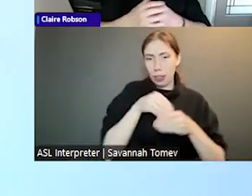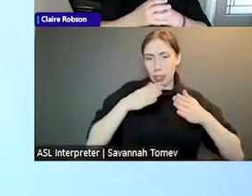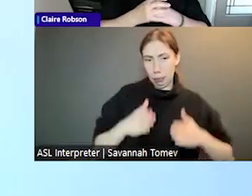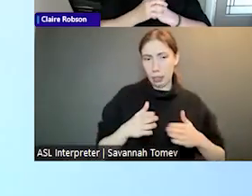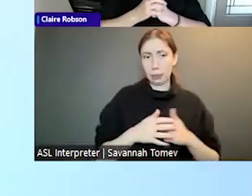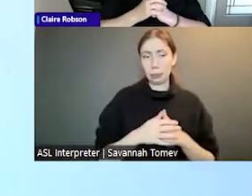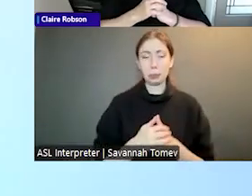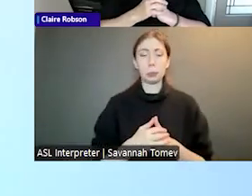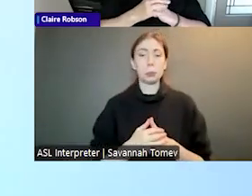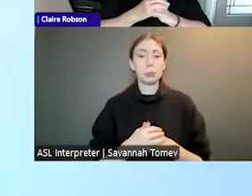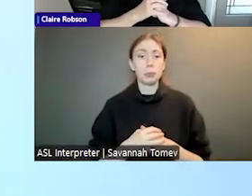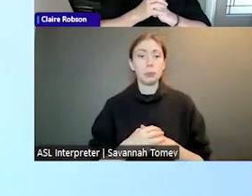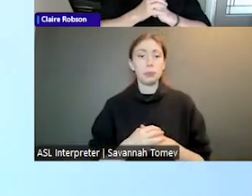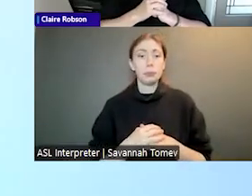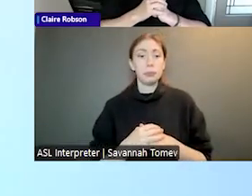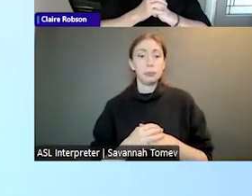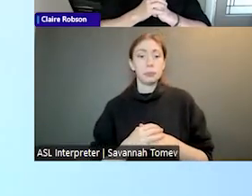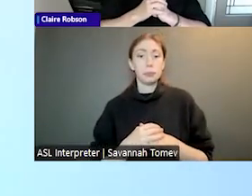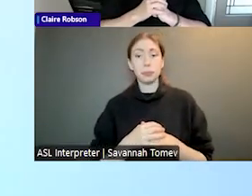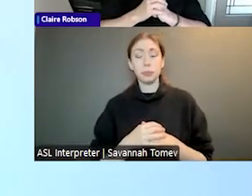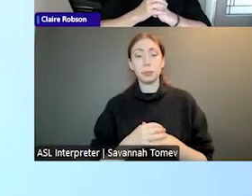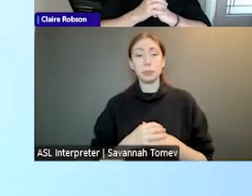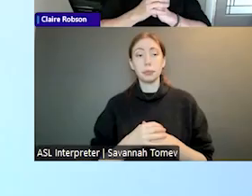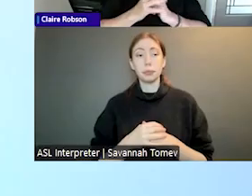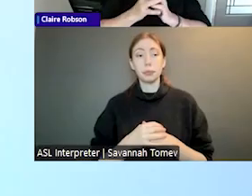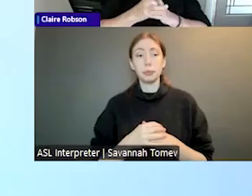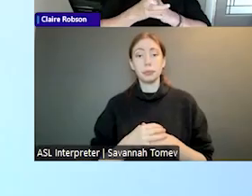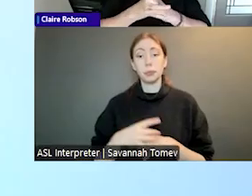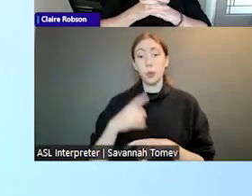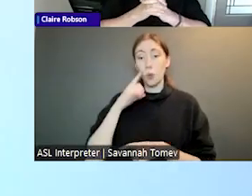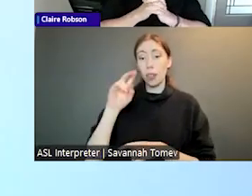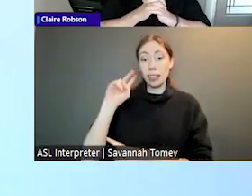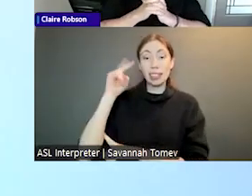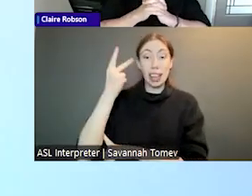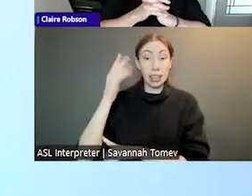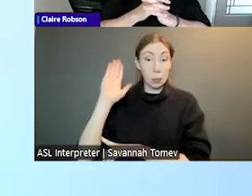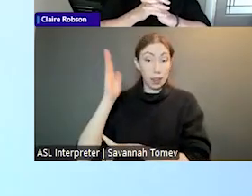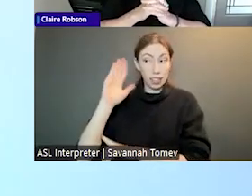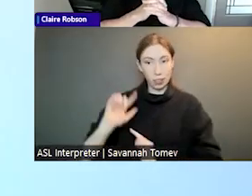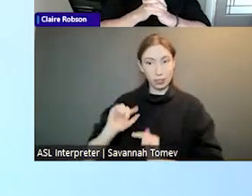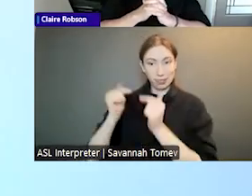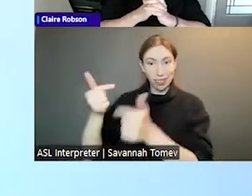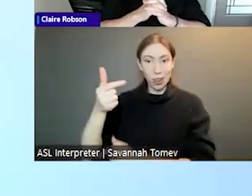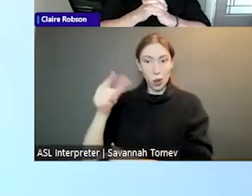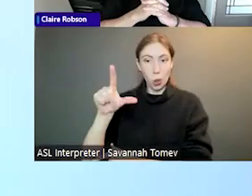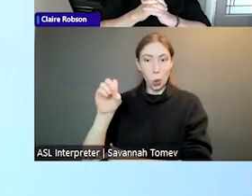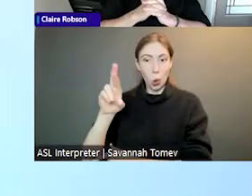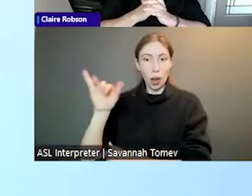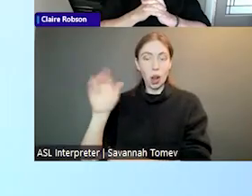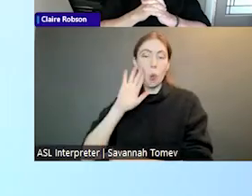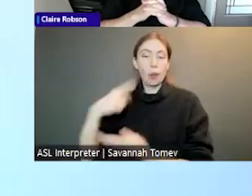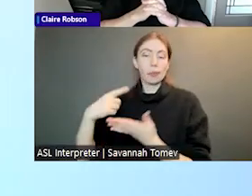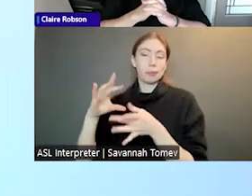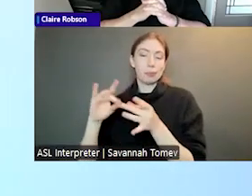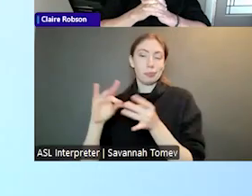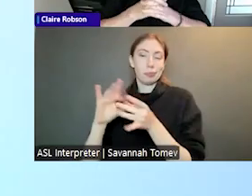Turn to Gloria in the second presentation for the more quantitative data. And